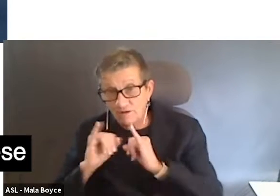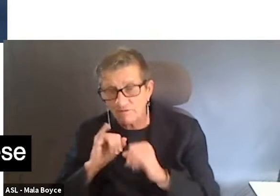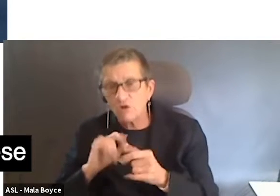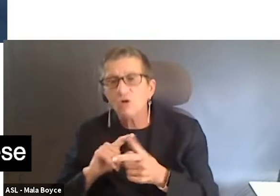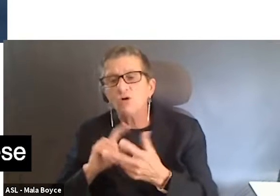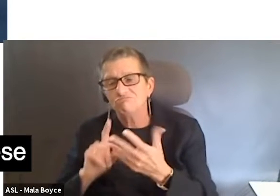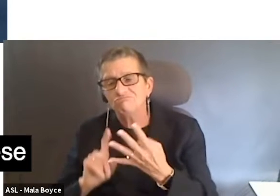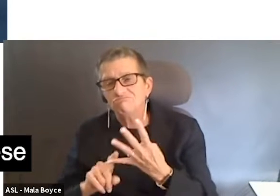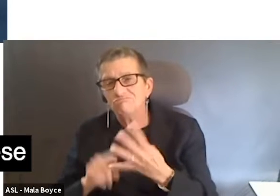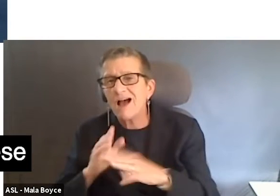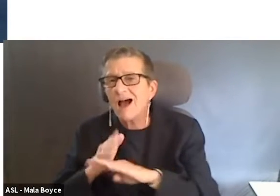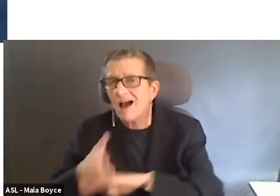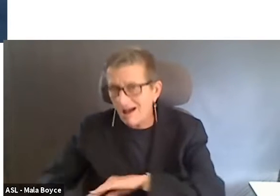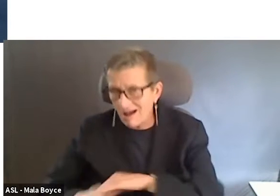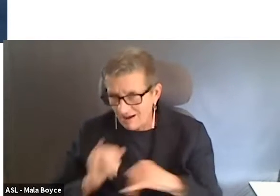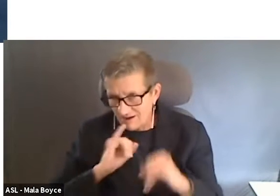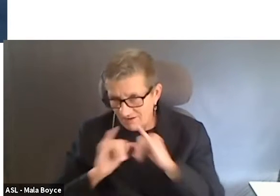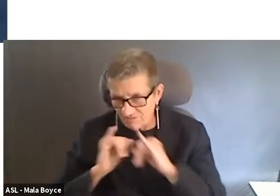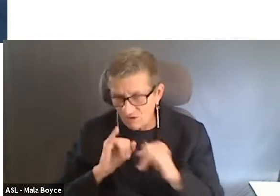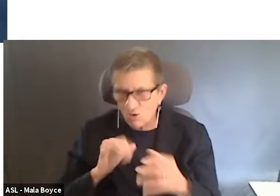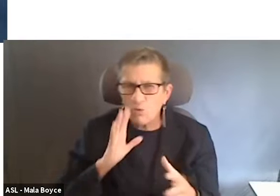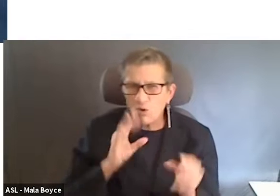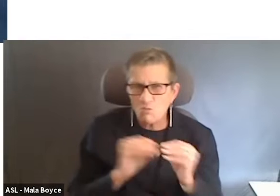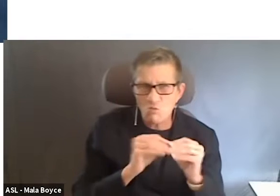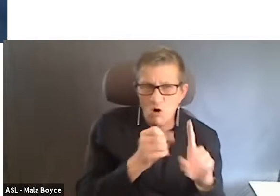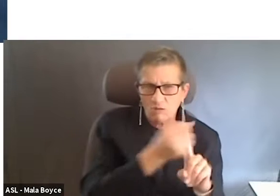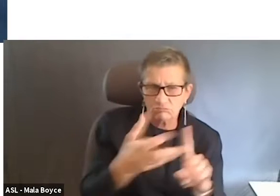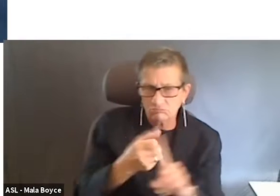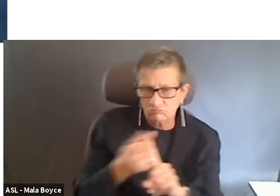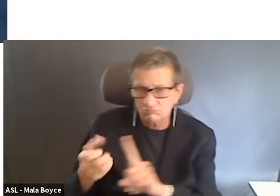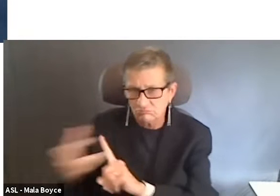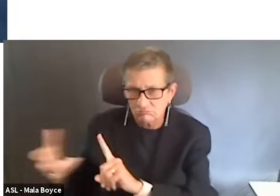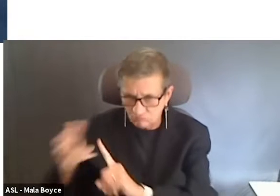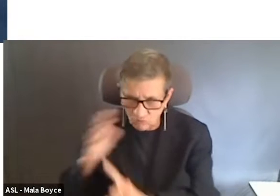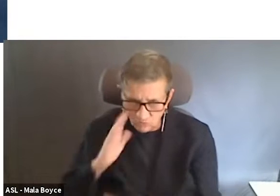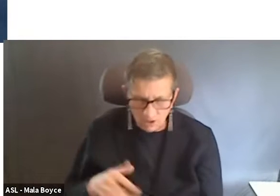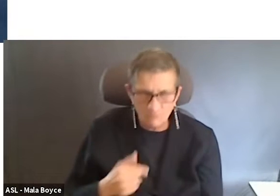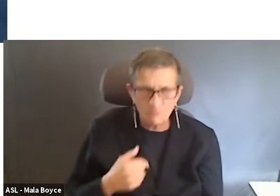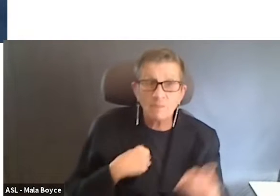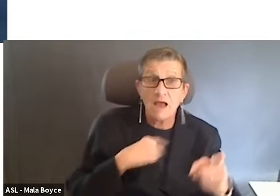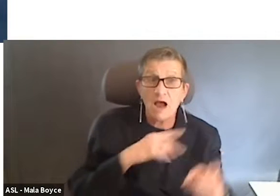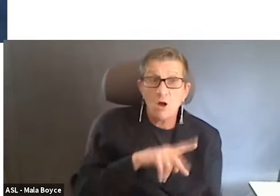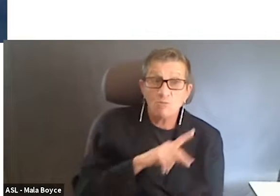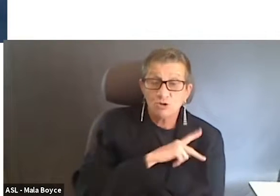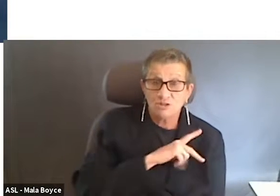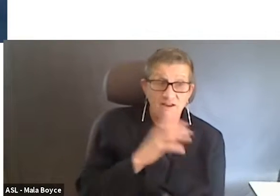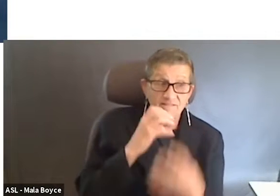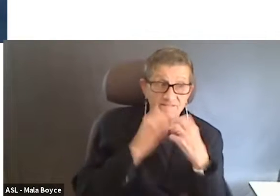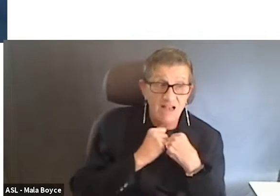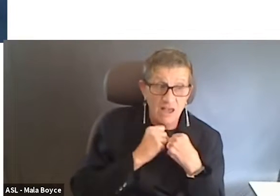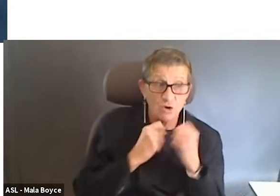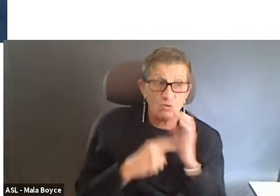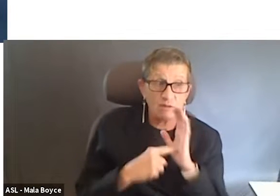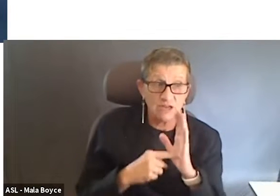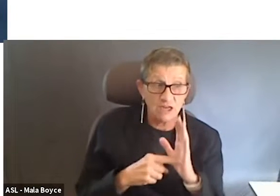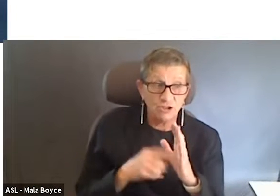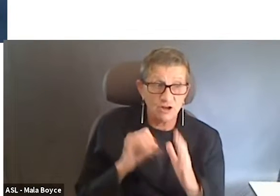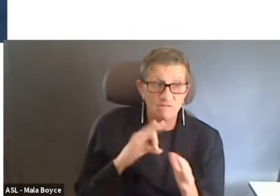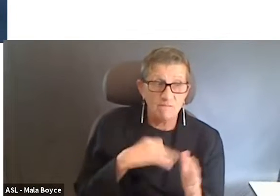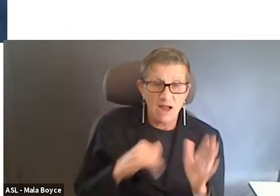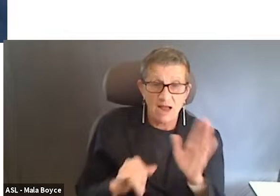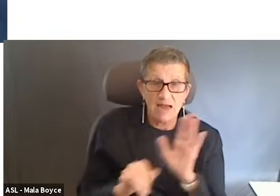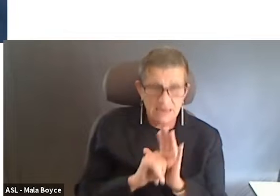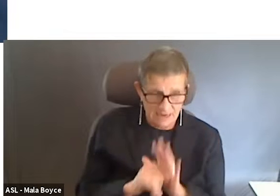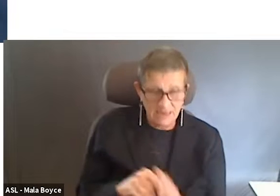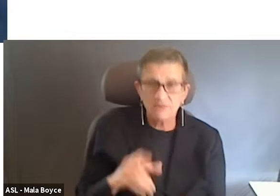So we're going to dive into each of these a little bit further. I know I personally value representation of my identity. I identify